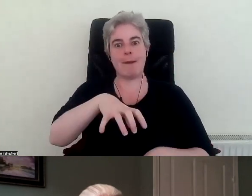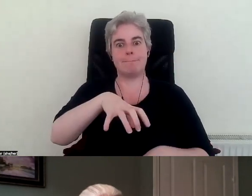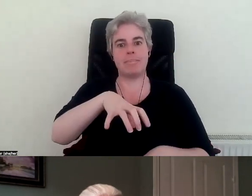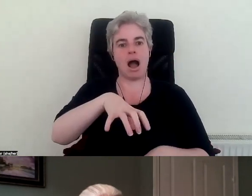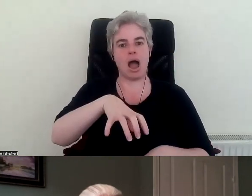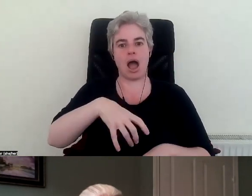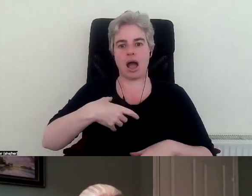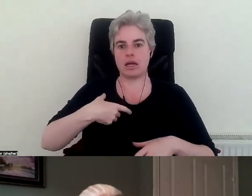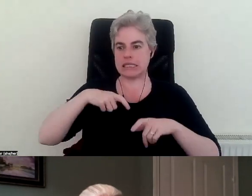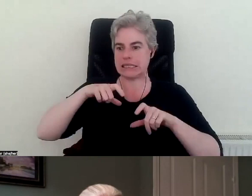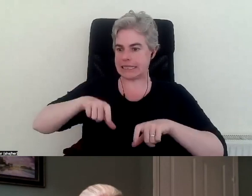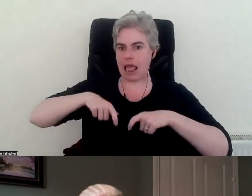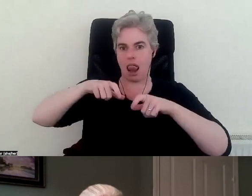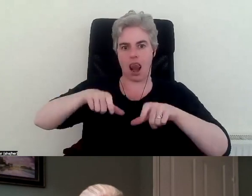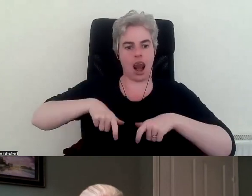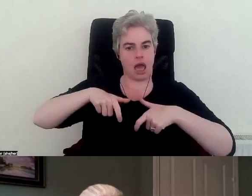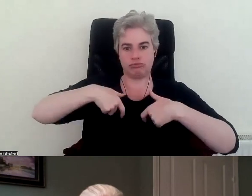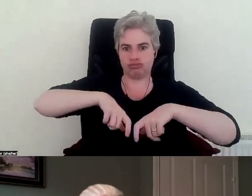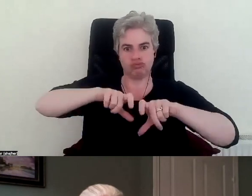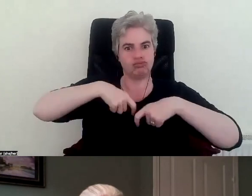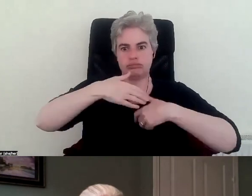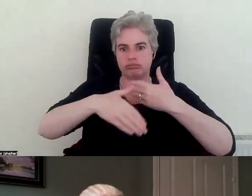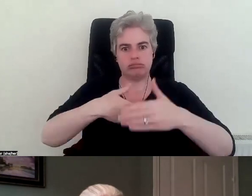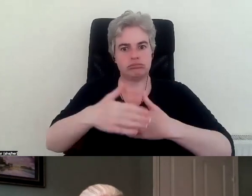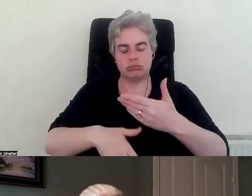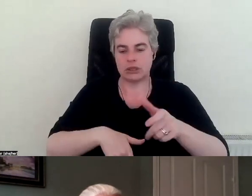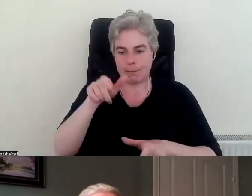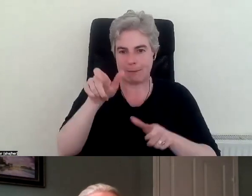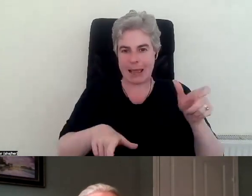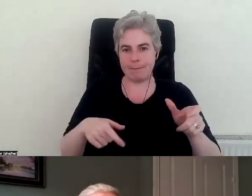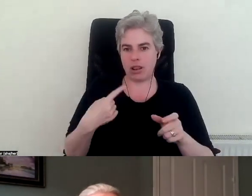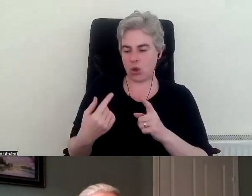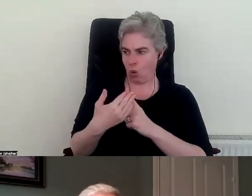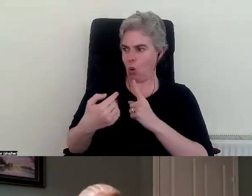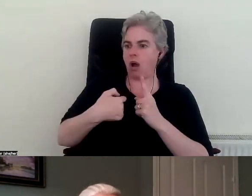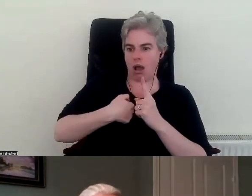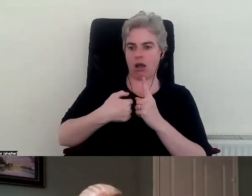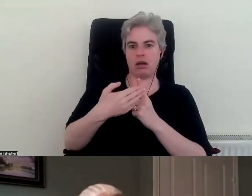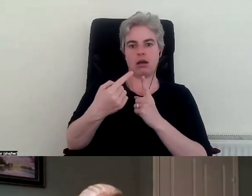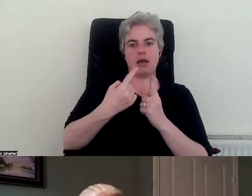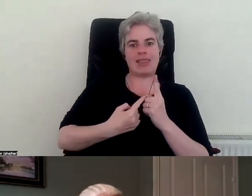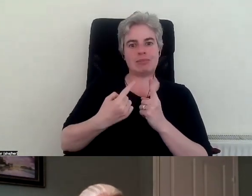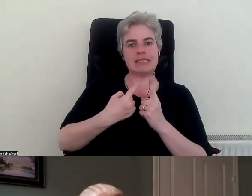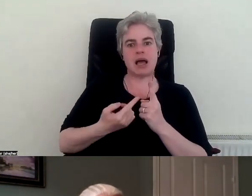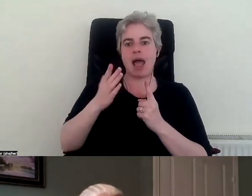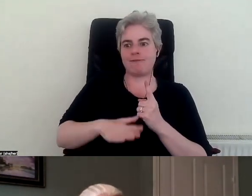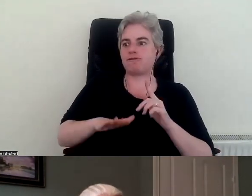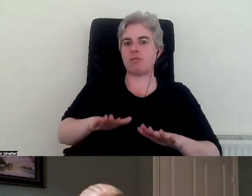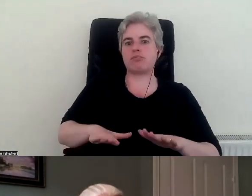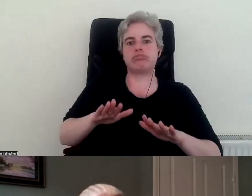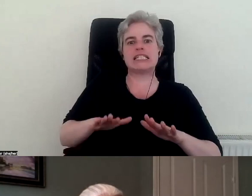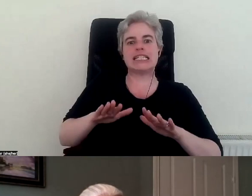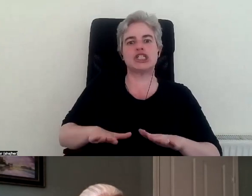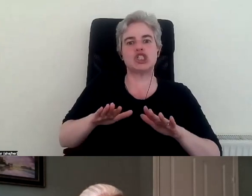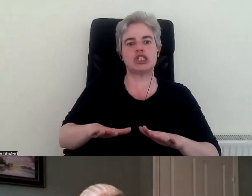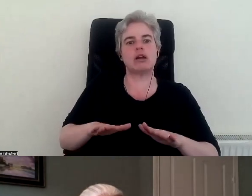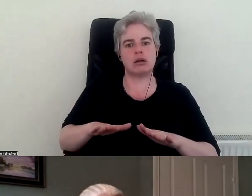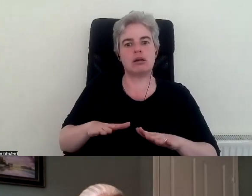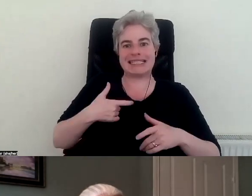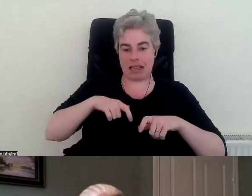the people who identify themselves as being from this country.